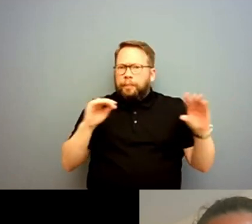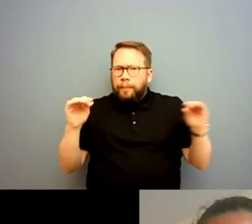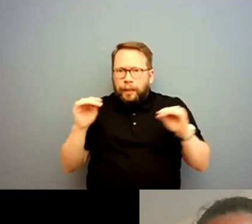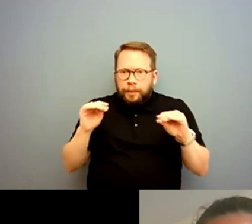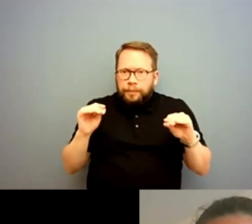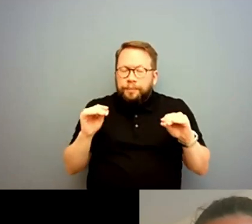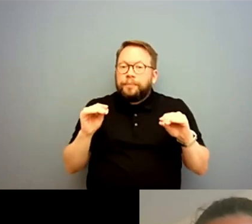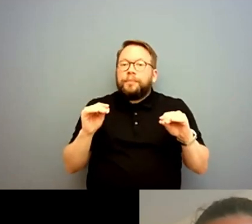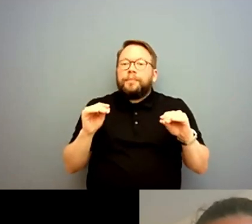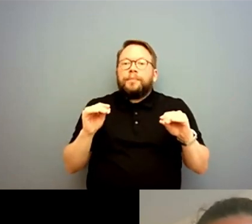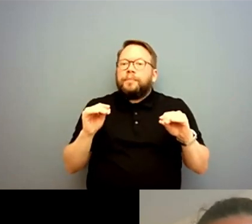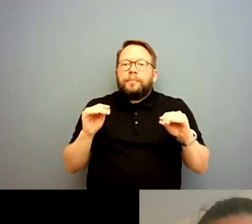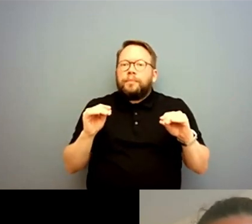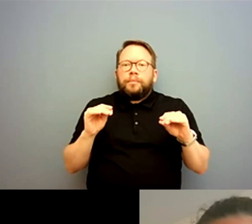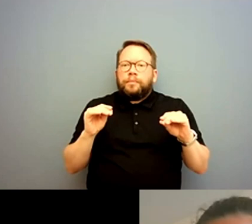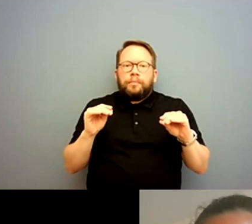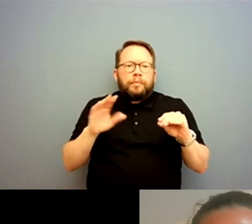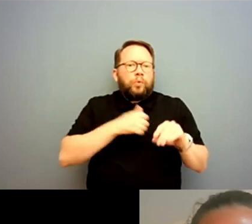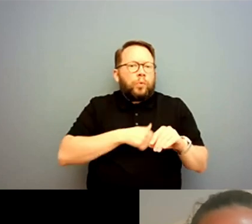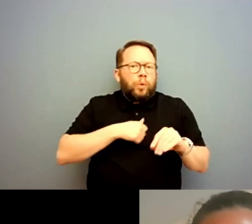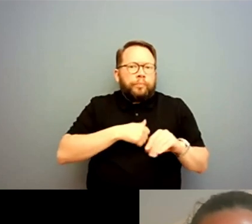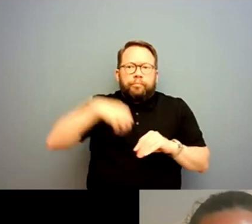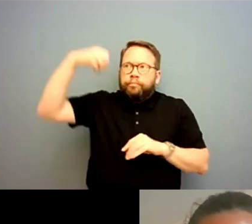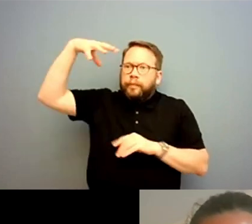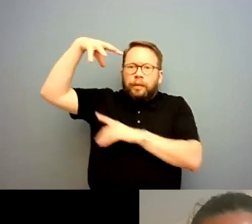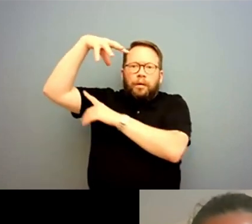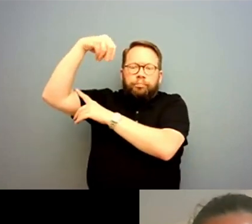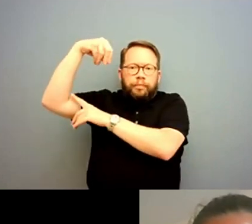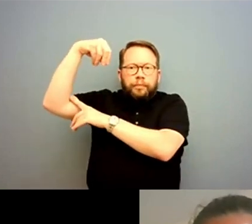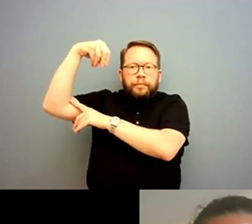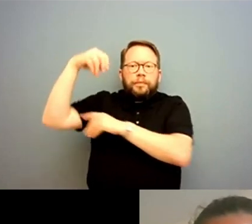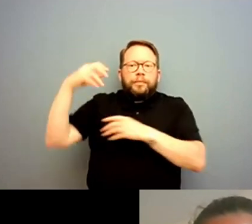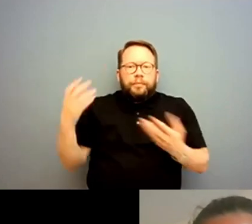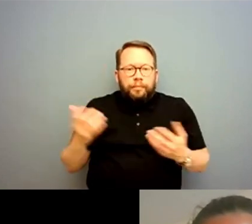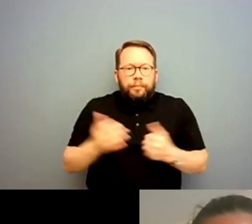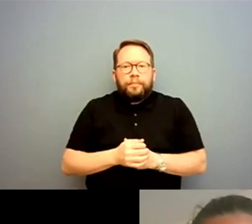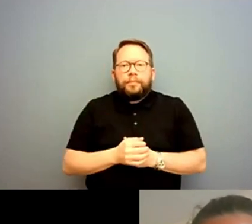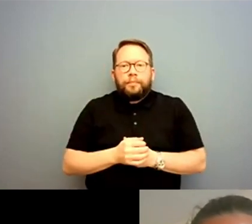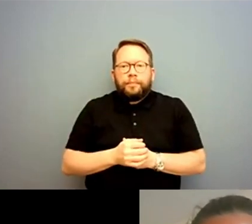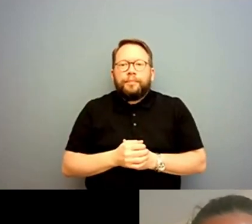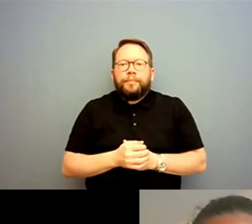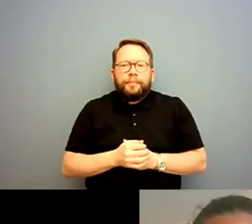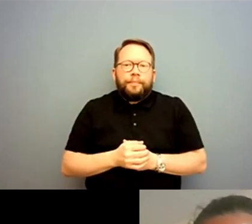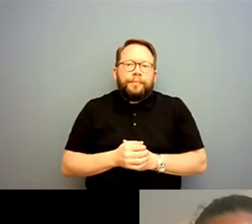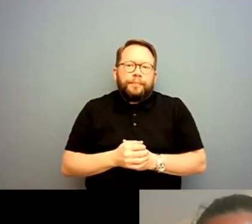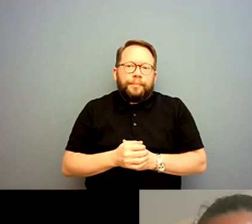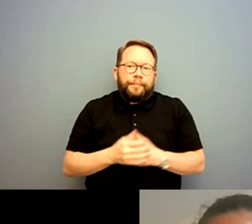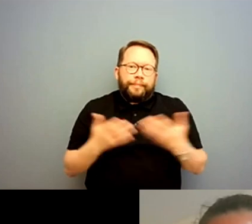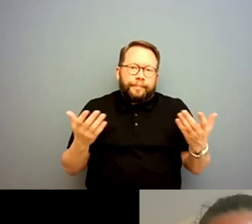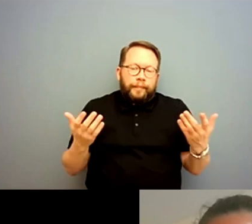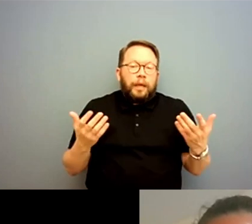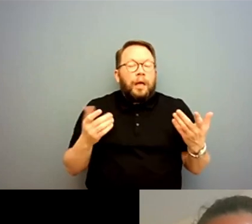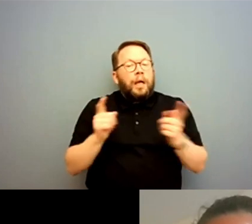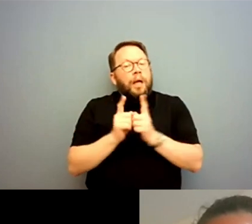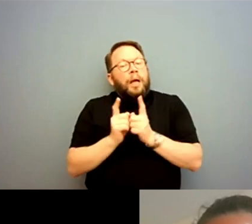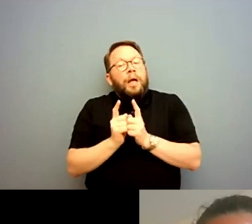out. This is the green agenda, unfortunately, or fortunately. We're thinking of creating a platform